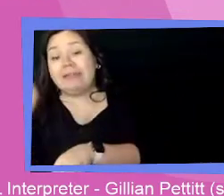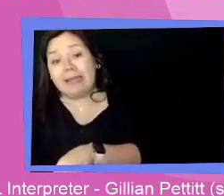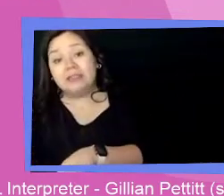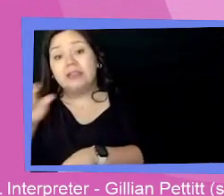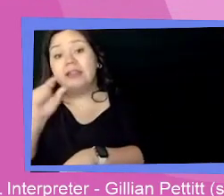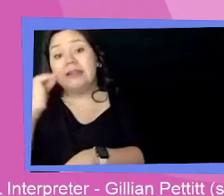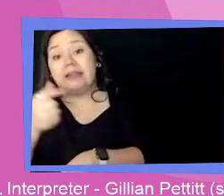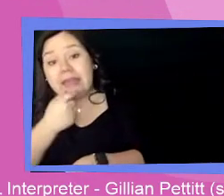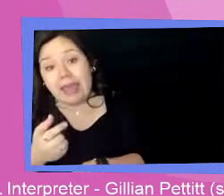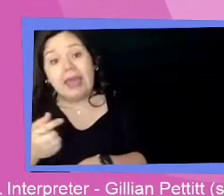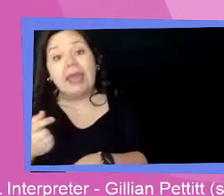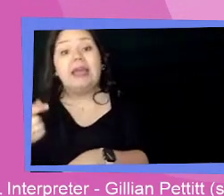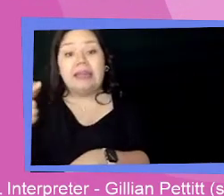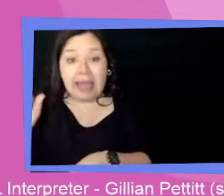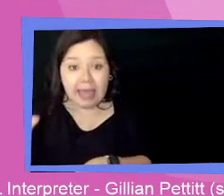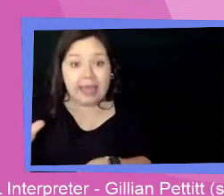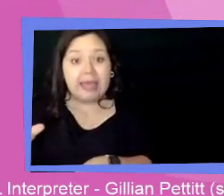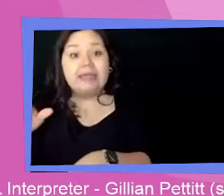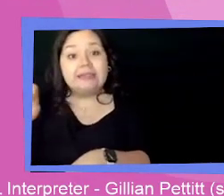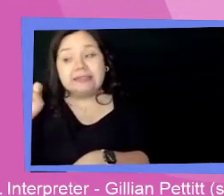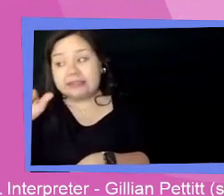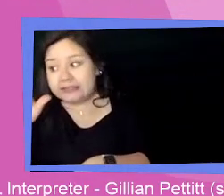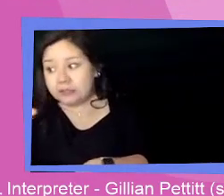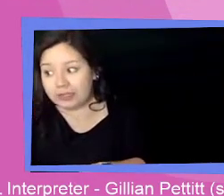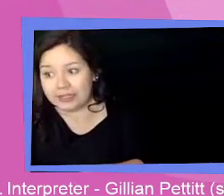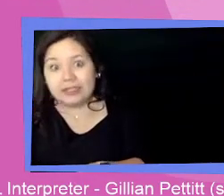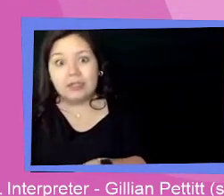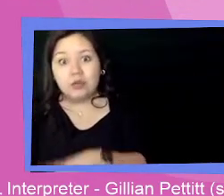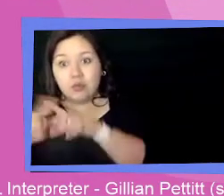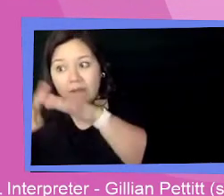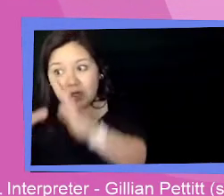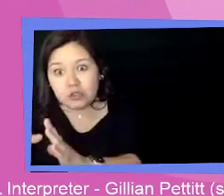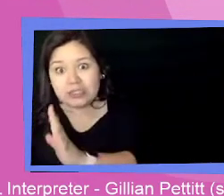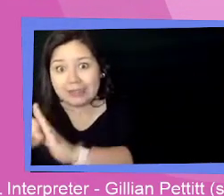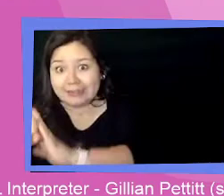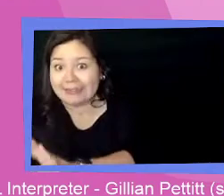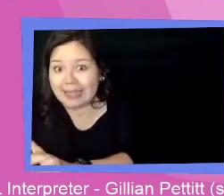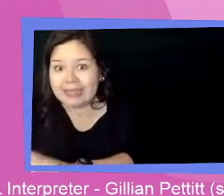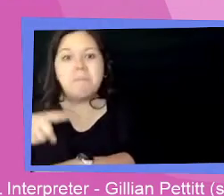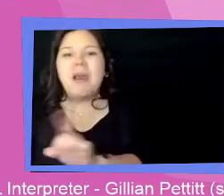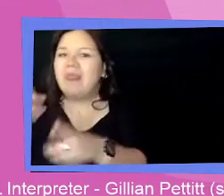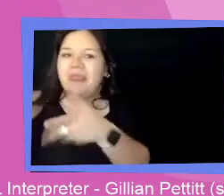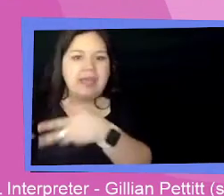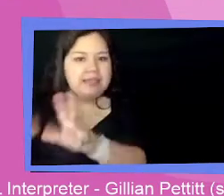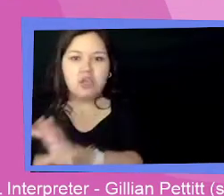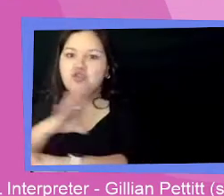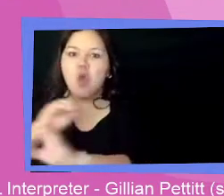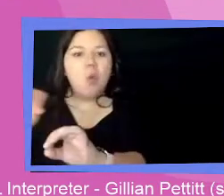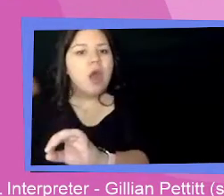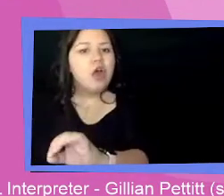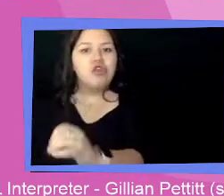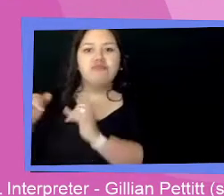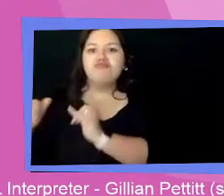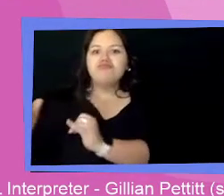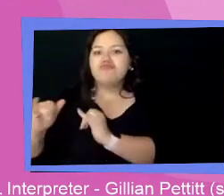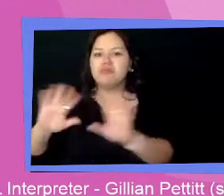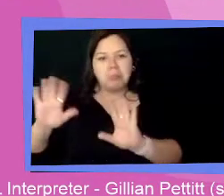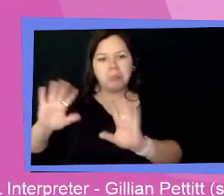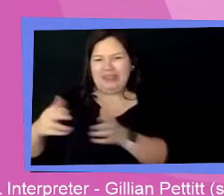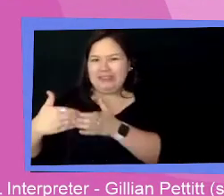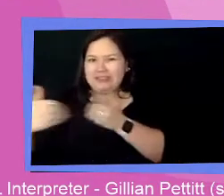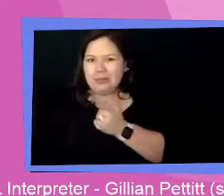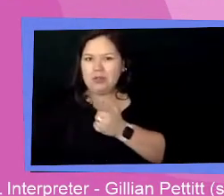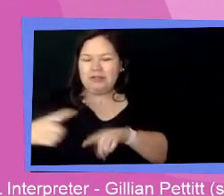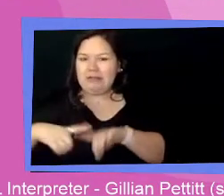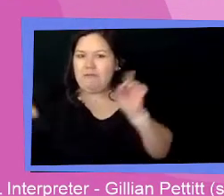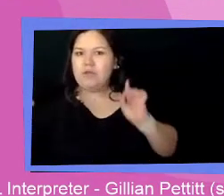Syrian and refugees, they literally have no intersectionality with who I am otherwise. They're just gay Syrian refugees, just like